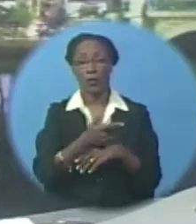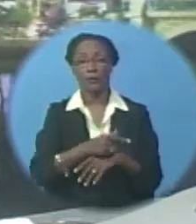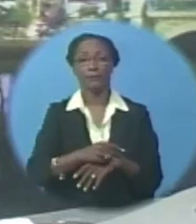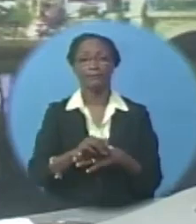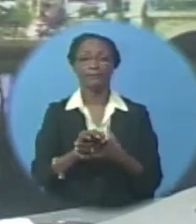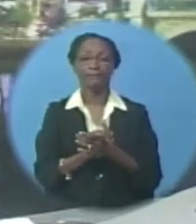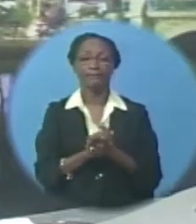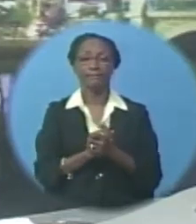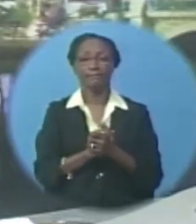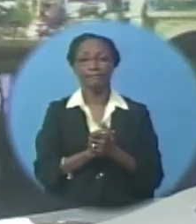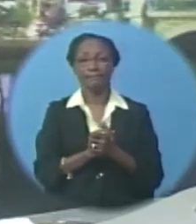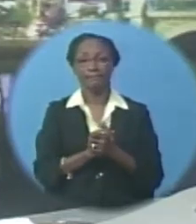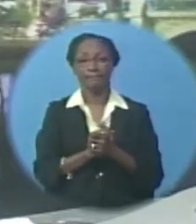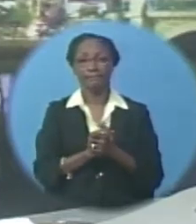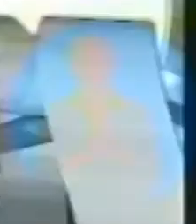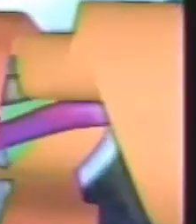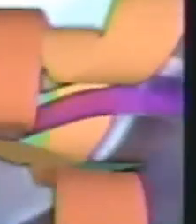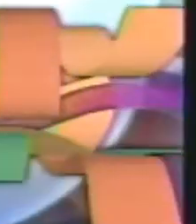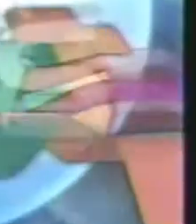more news.